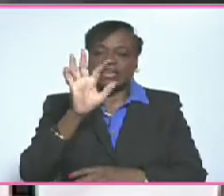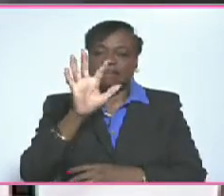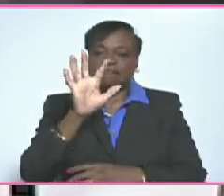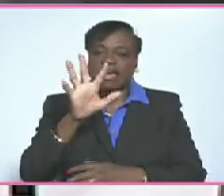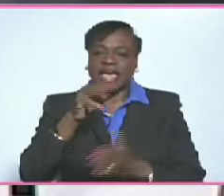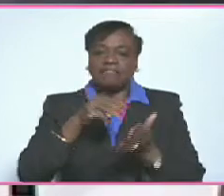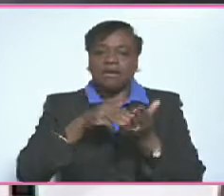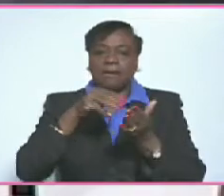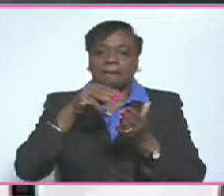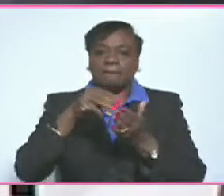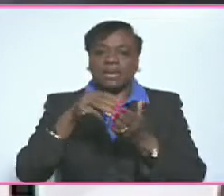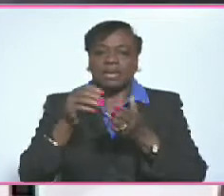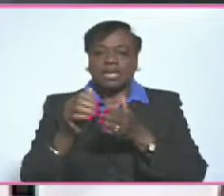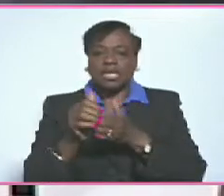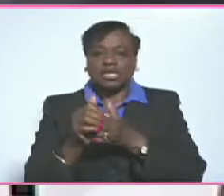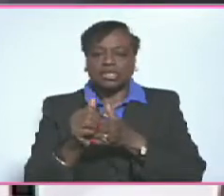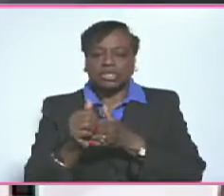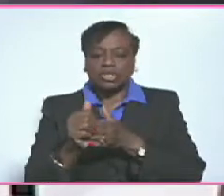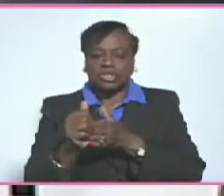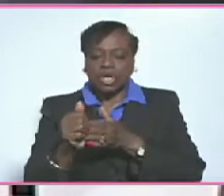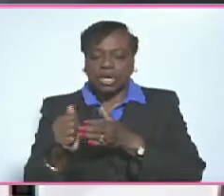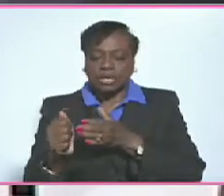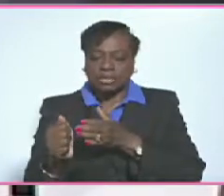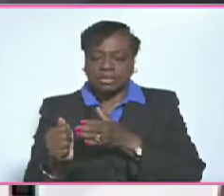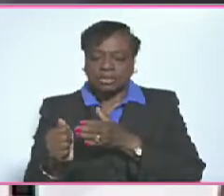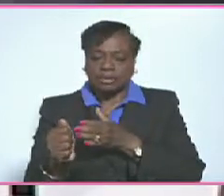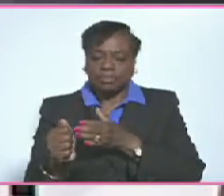$695 million. What?